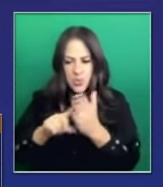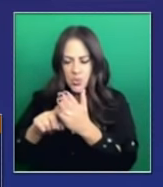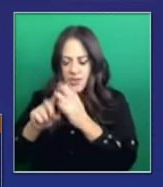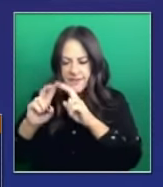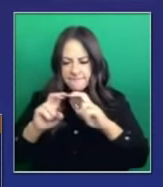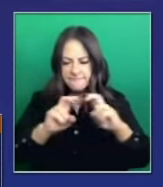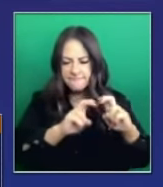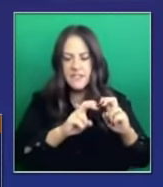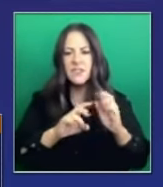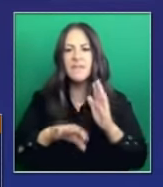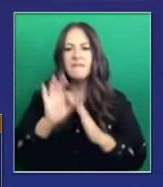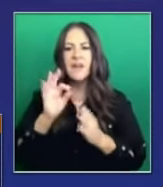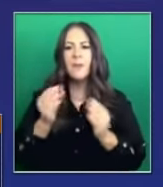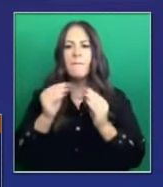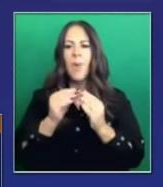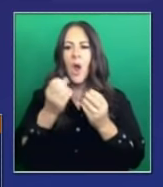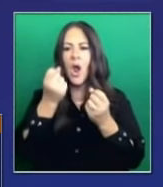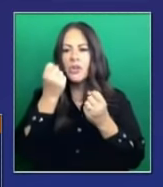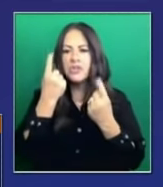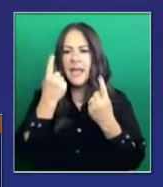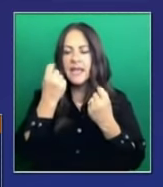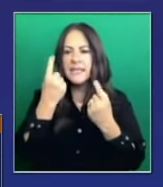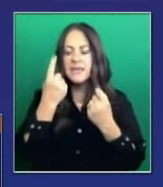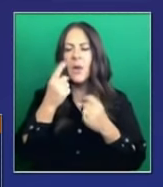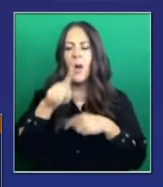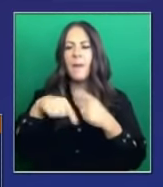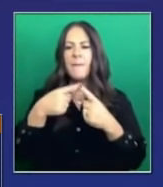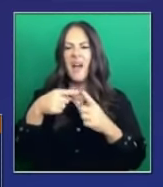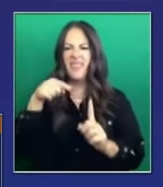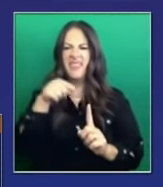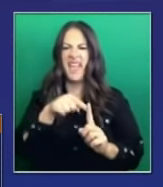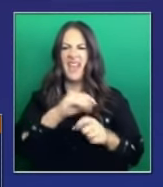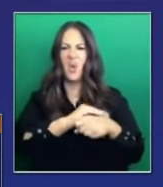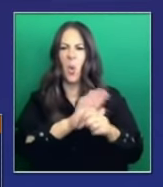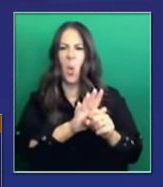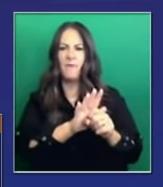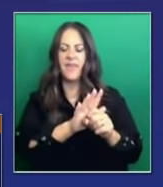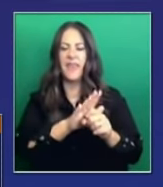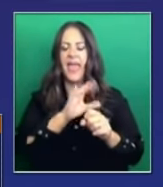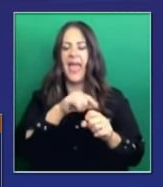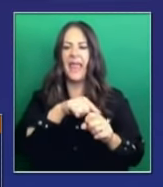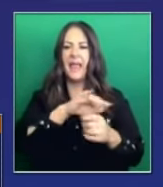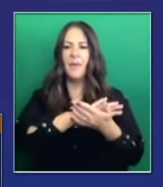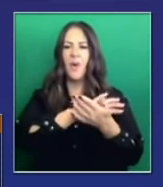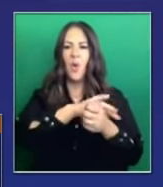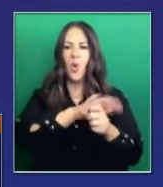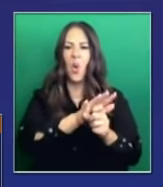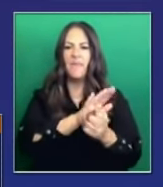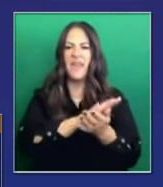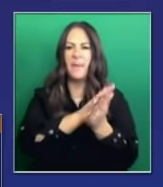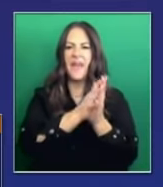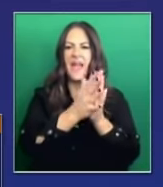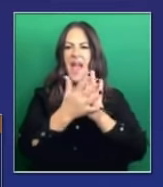understanding of the complexity and nuances of this virus and new strains. That's done in partnership just here in the northern